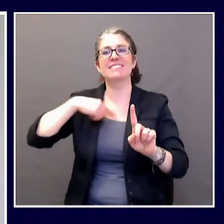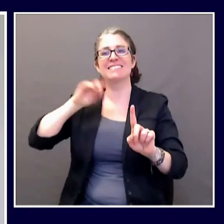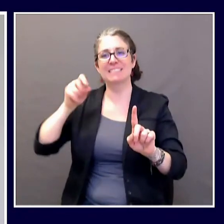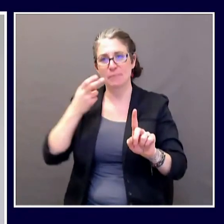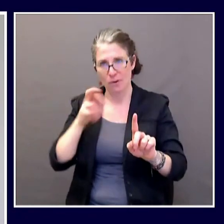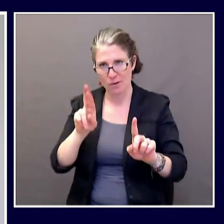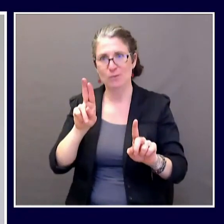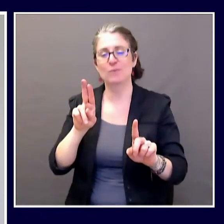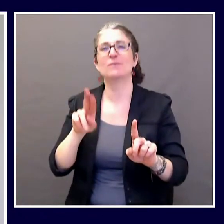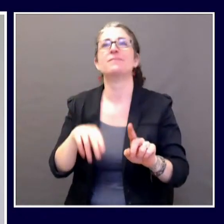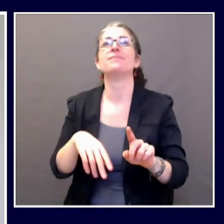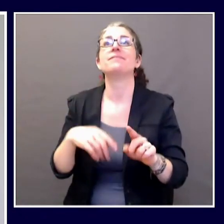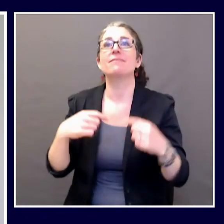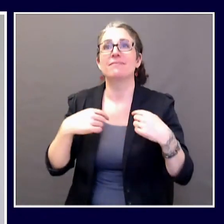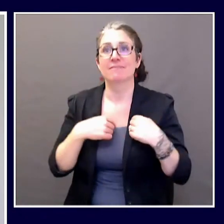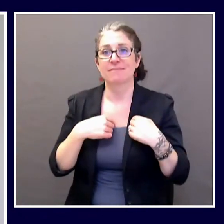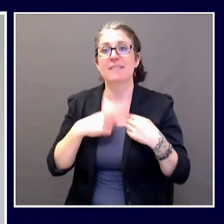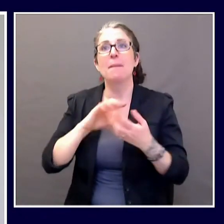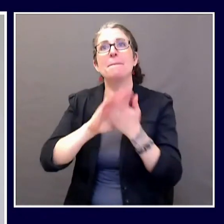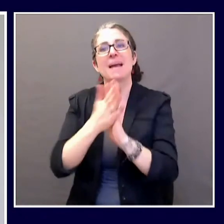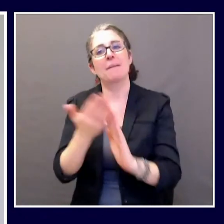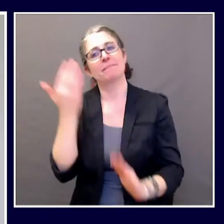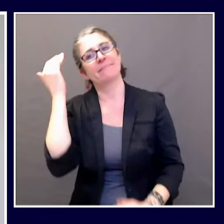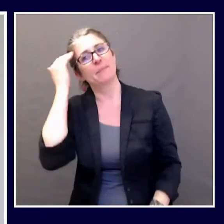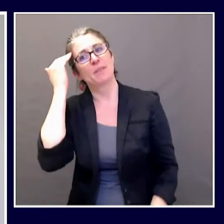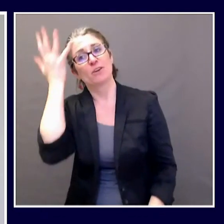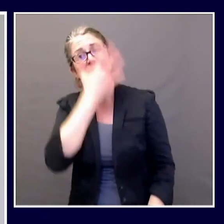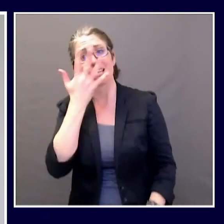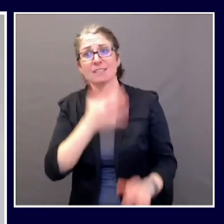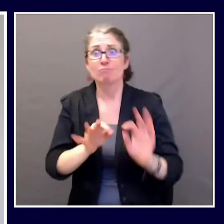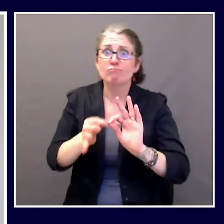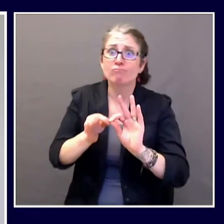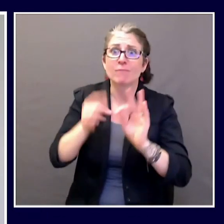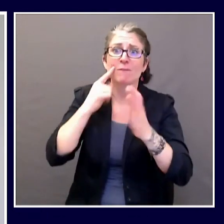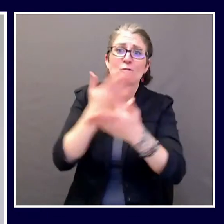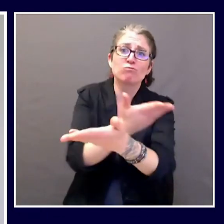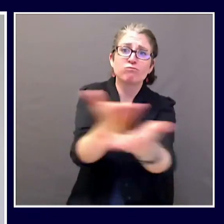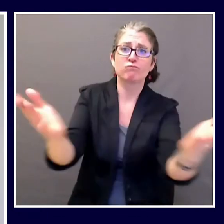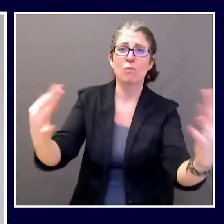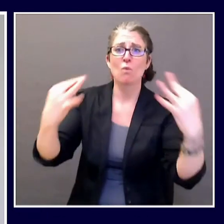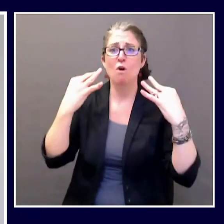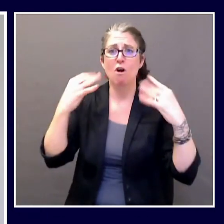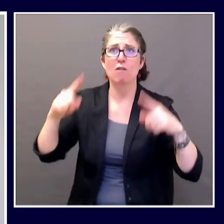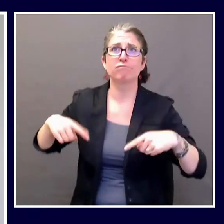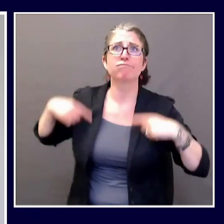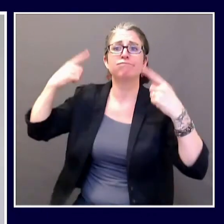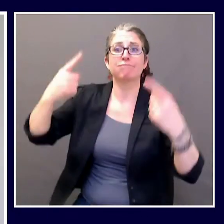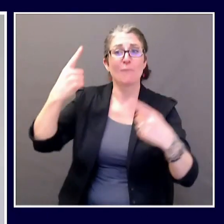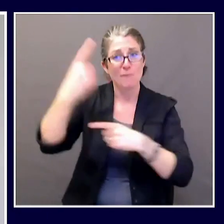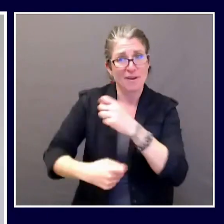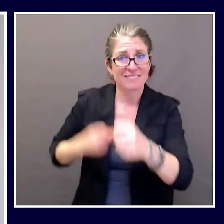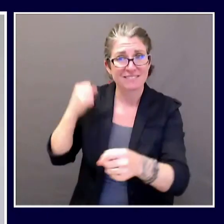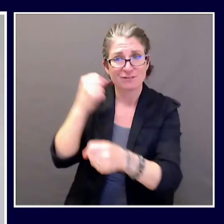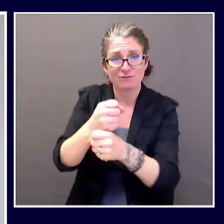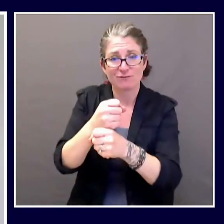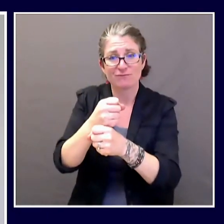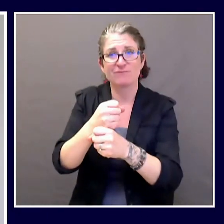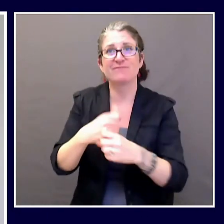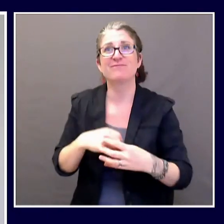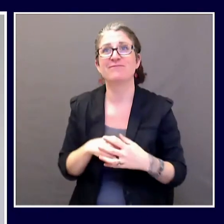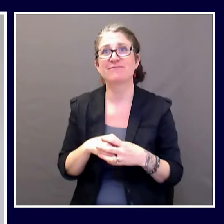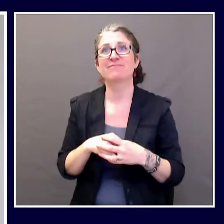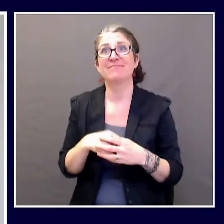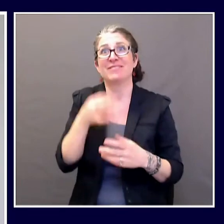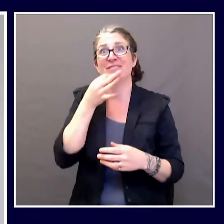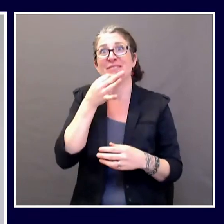has become a familiar face for all of you who have joined these briefings over the past year. We're almost at 170, if you can